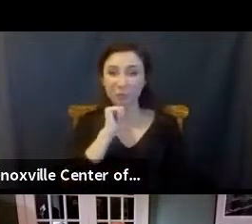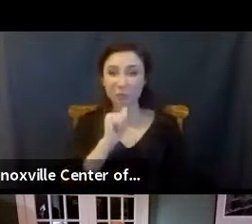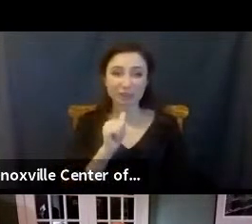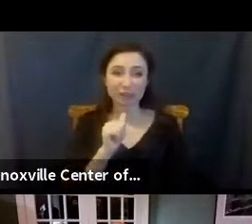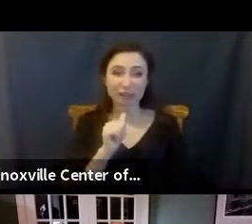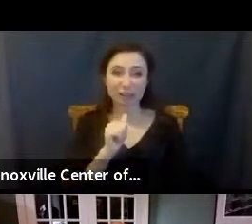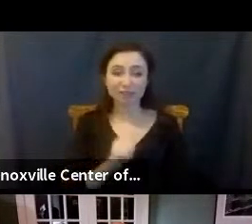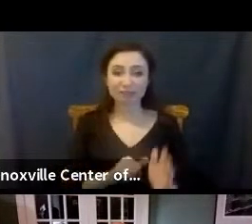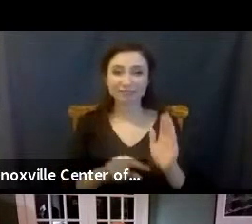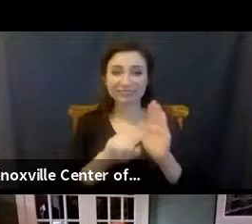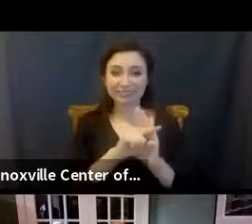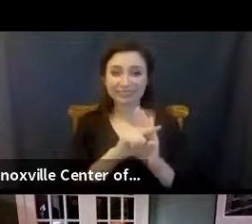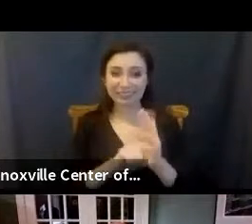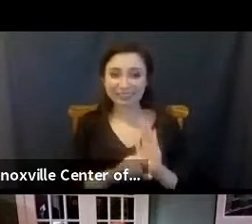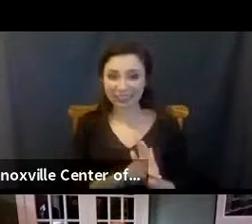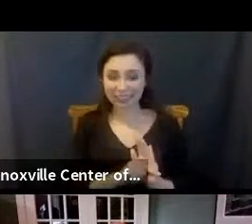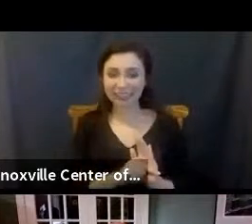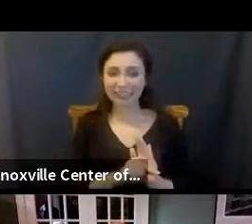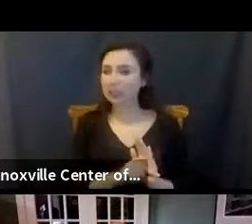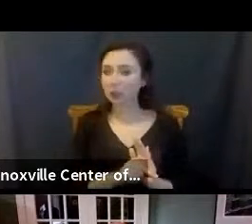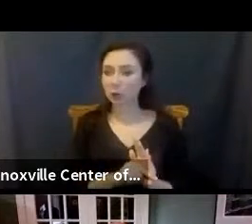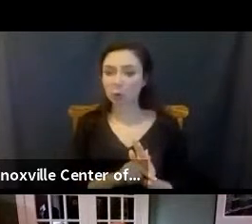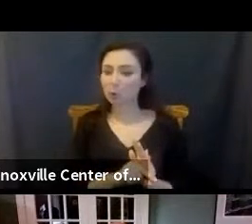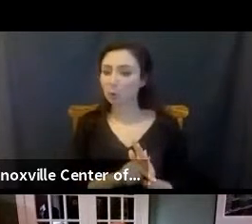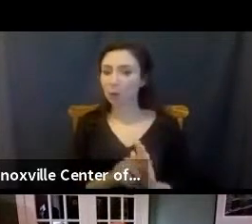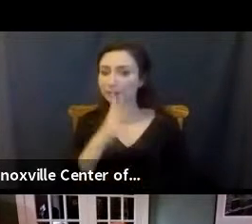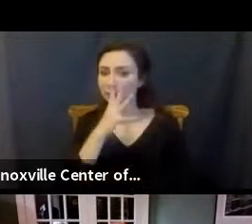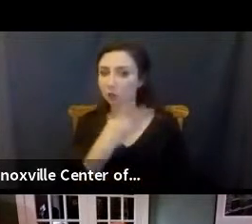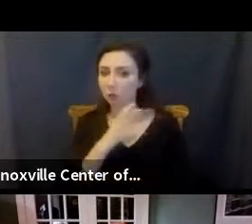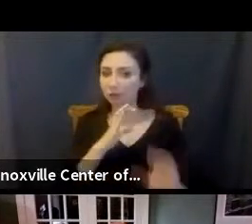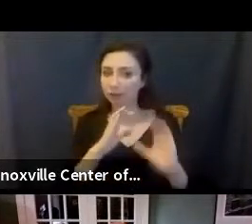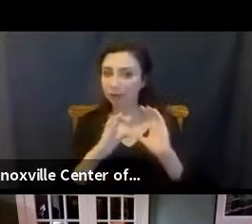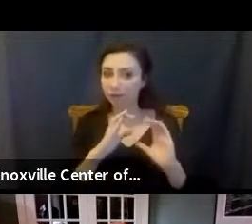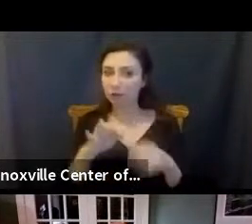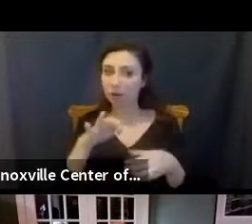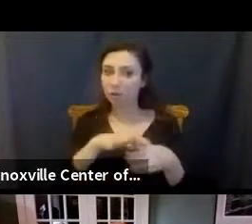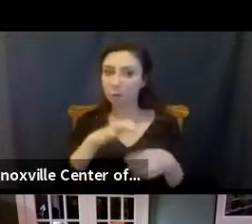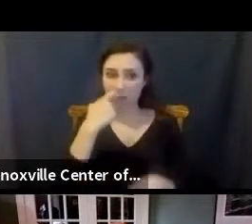negate the discussion we just had and the vote we just had